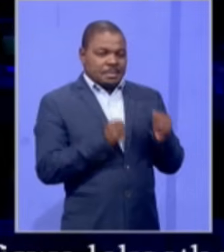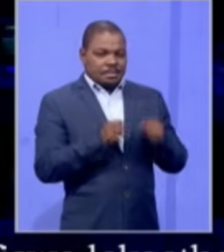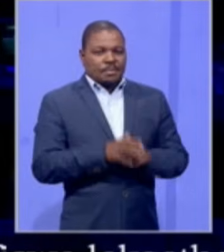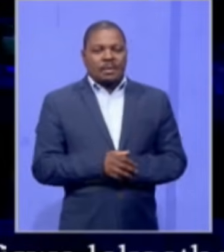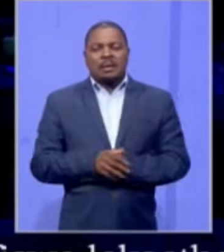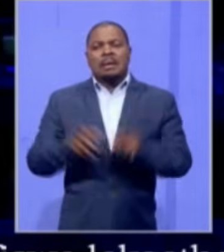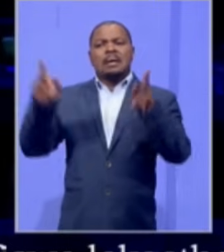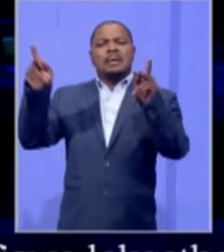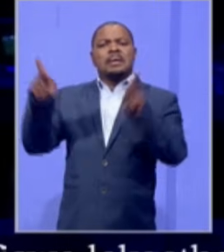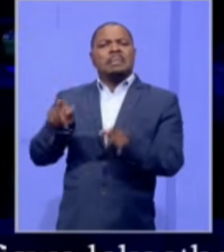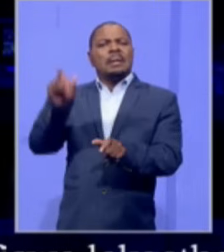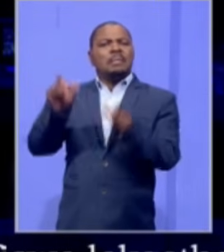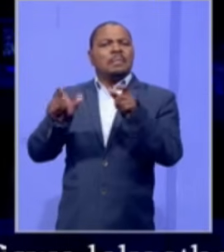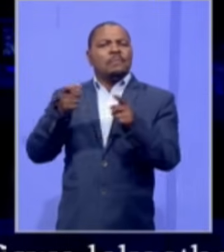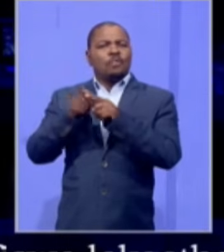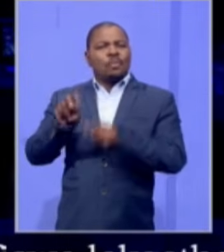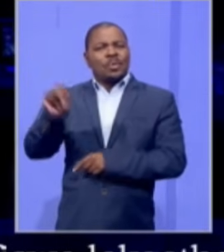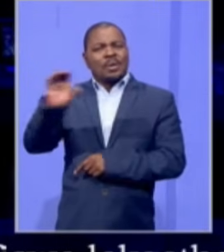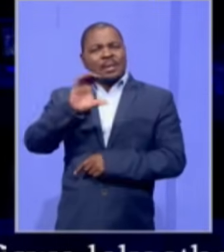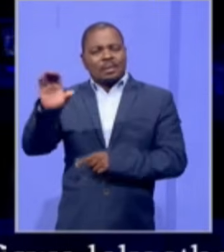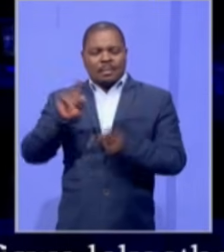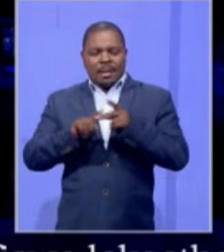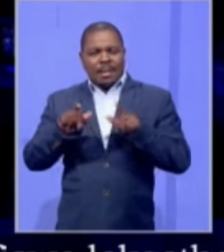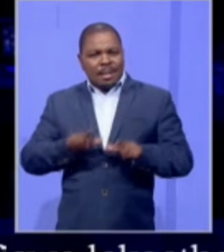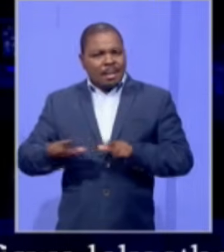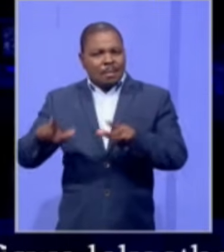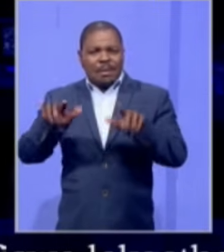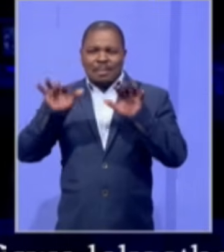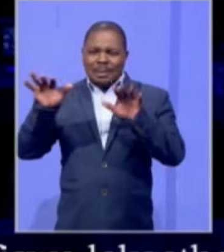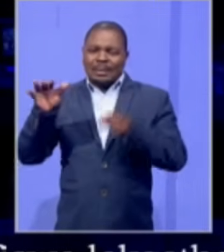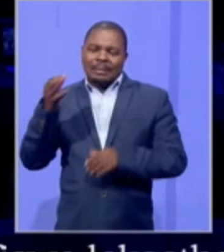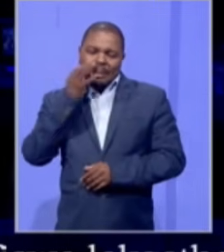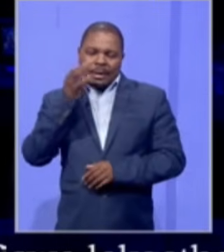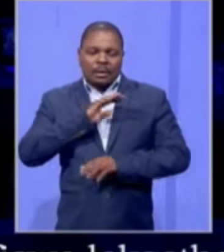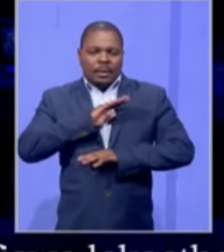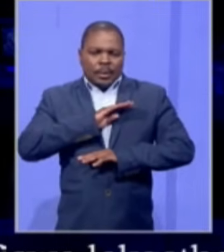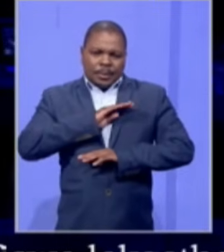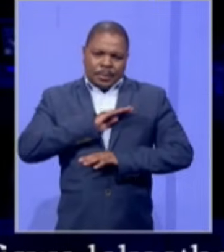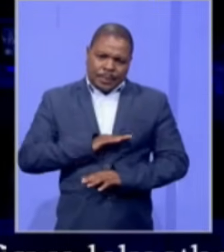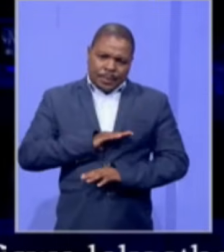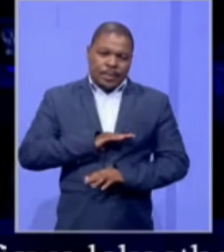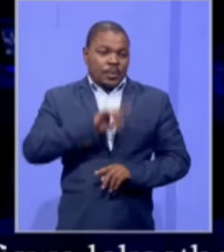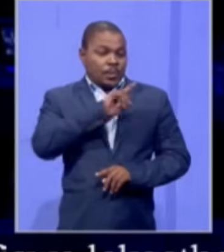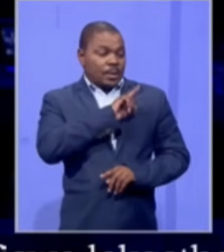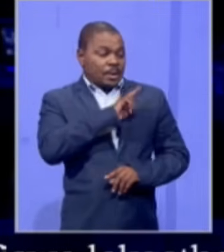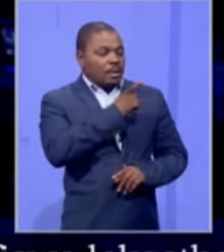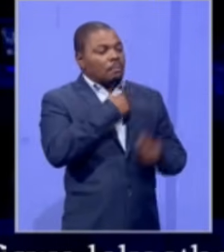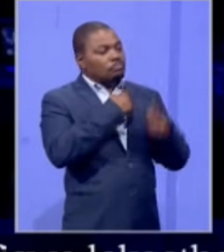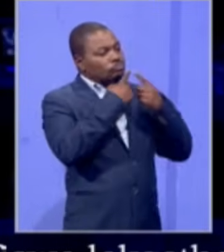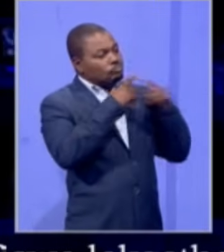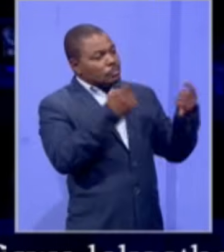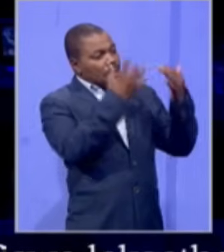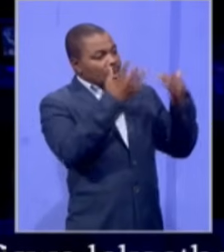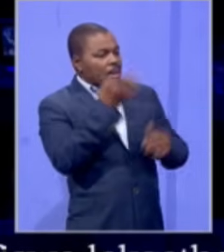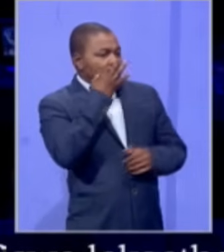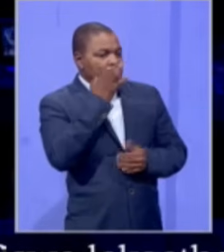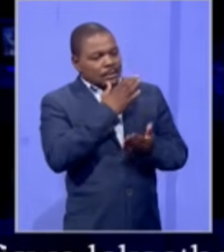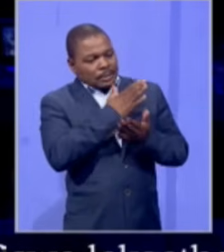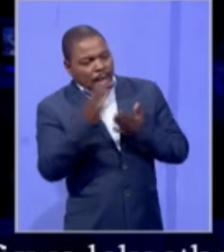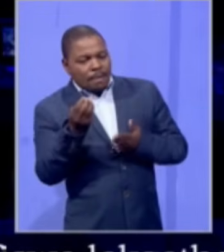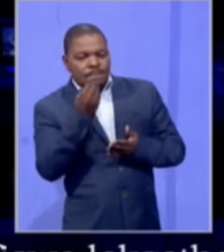ba Kimberley provinceng ya Northern Cape le Limpopo ba re ba ikutlwa ba imolohile ka mora phatlalatso ya hore tse ding tsa dijo di keke tsa